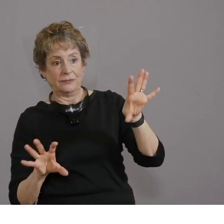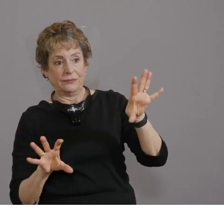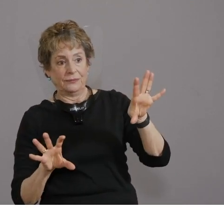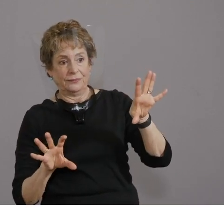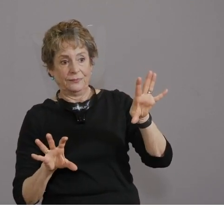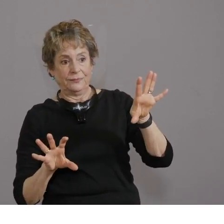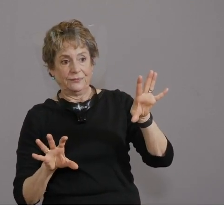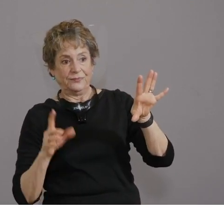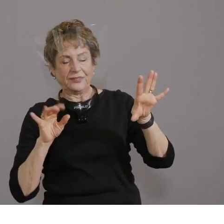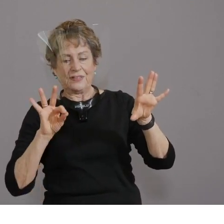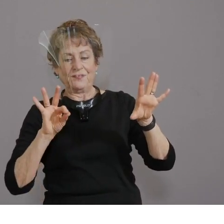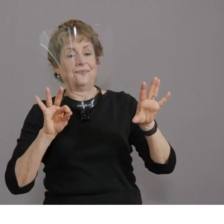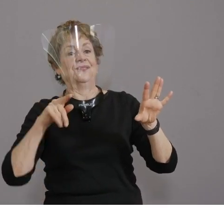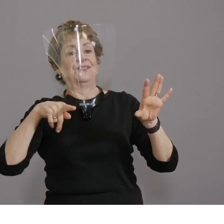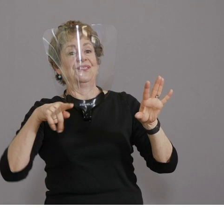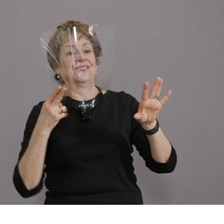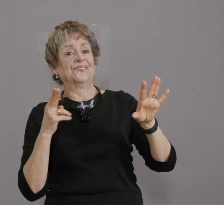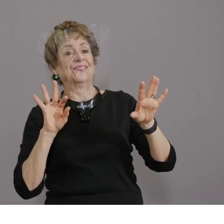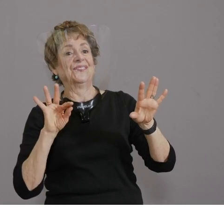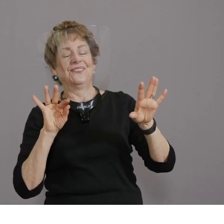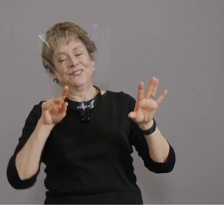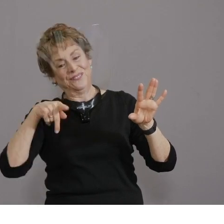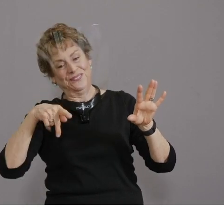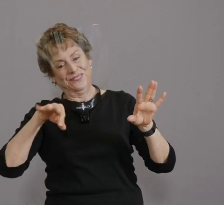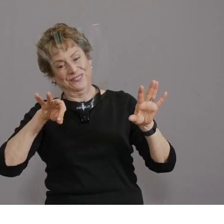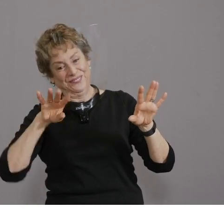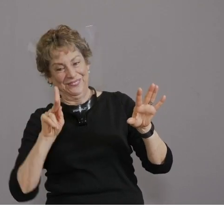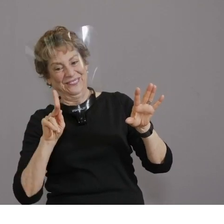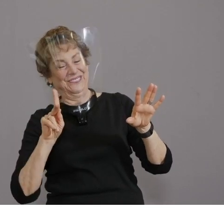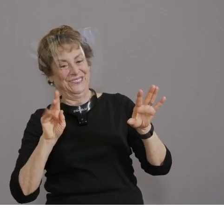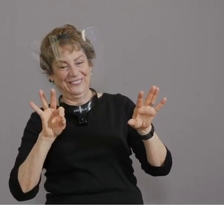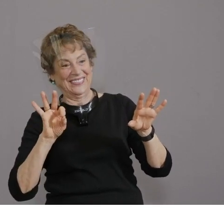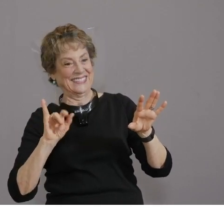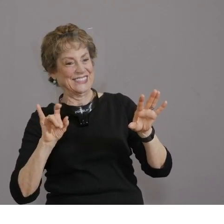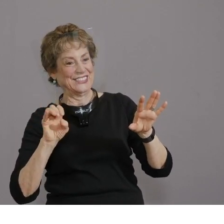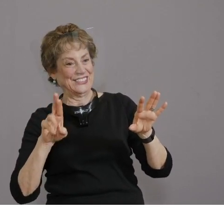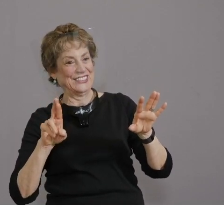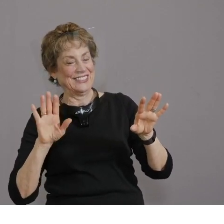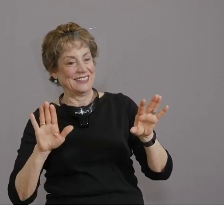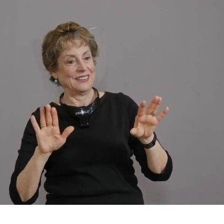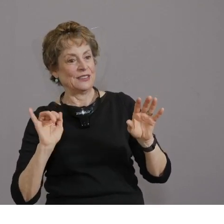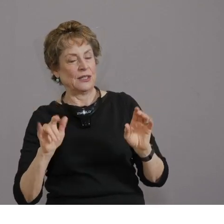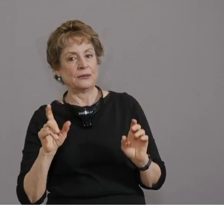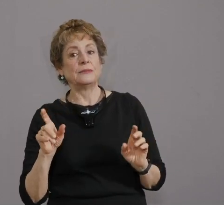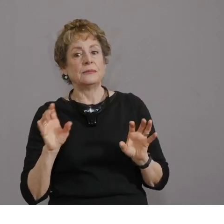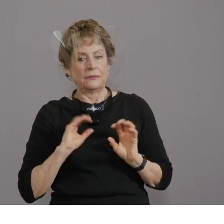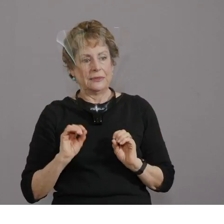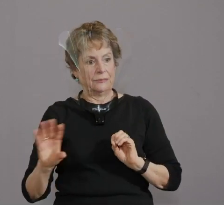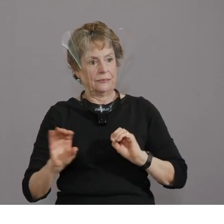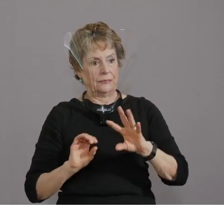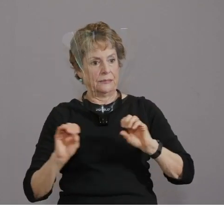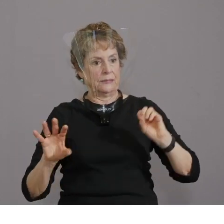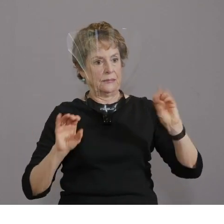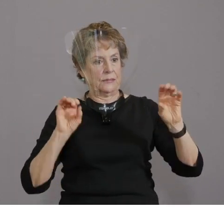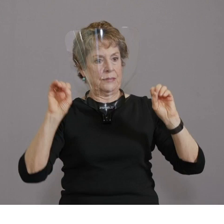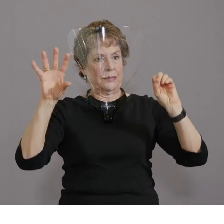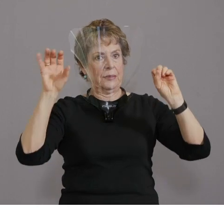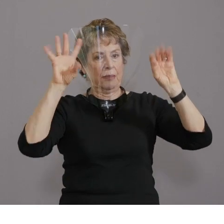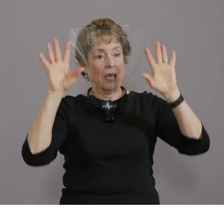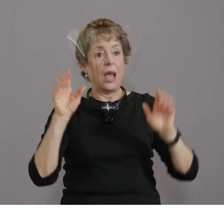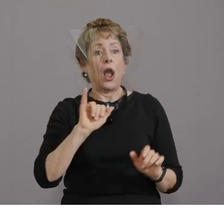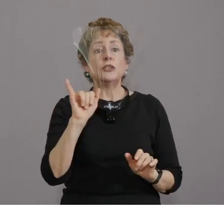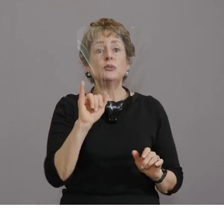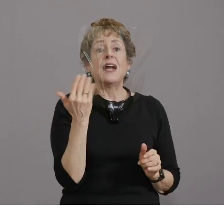given the unique storage requirements for our Pfizer vaccine, we continue to reserve our